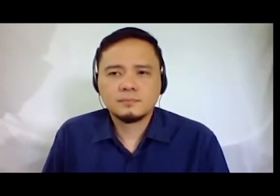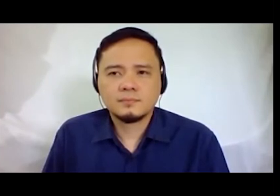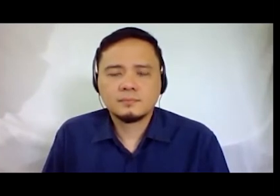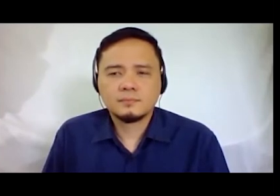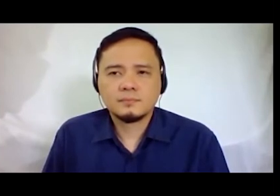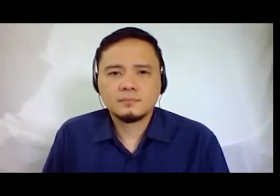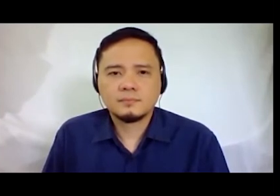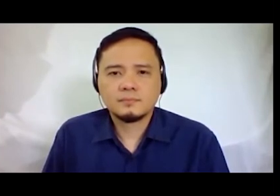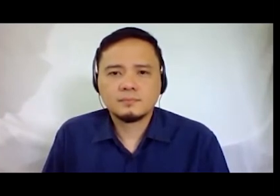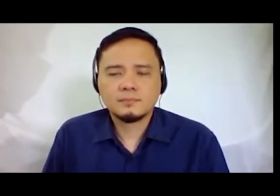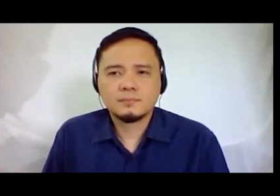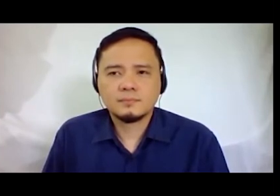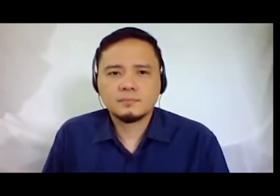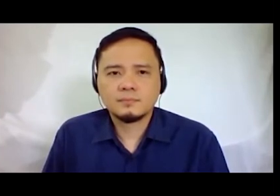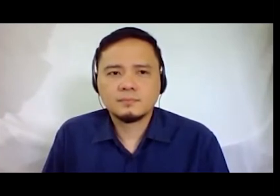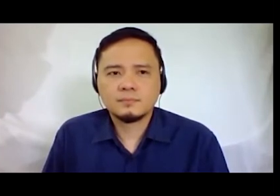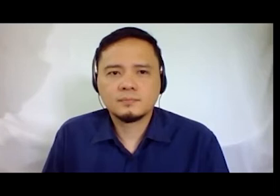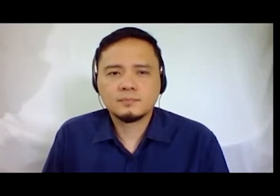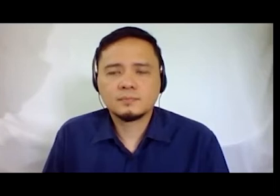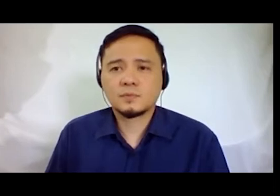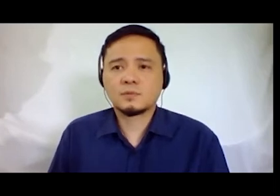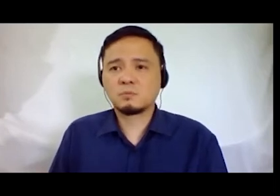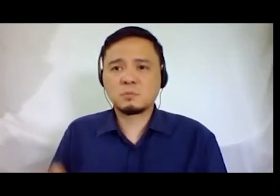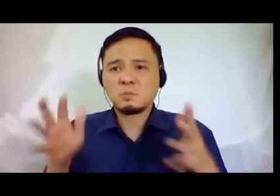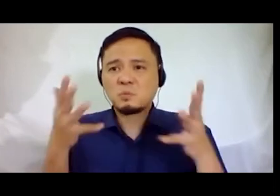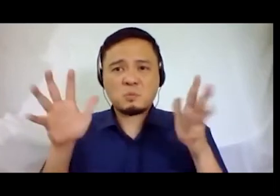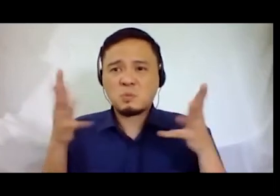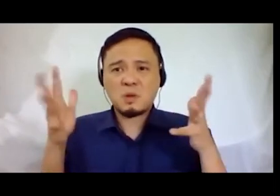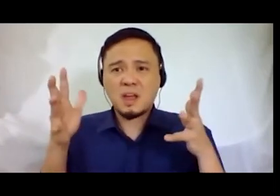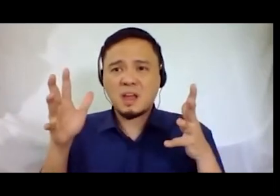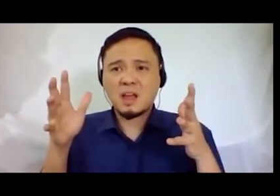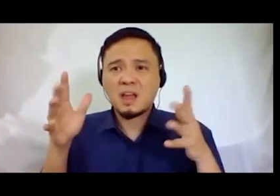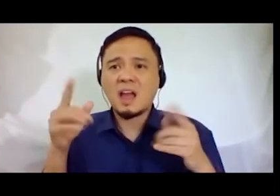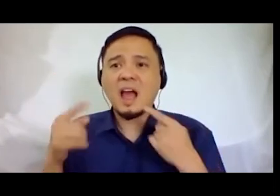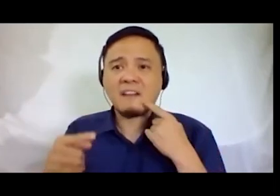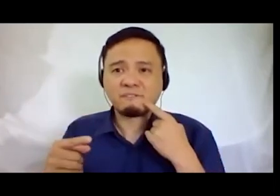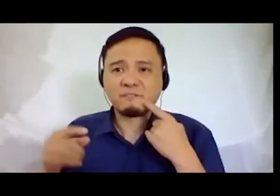So any non-manual with have in this or not?